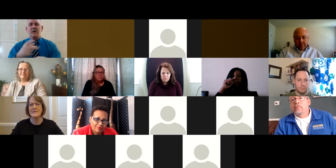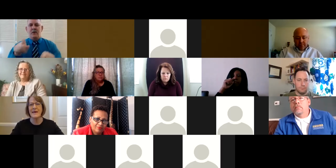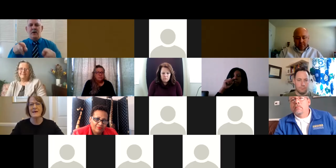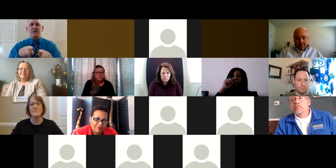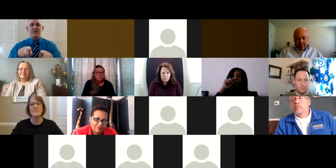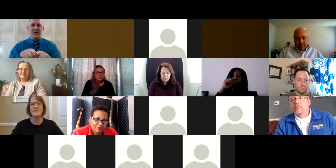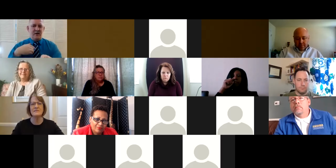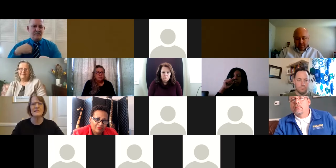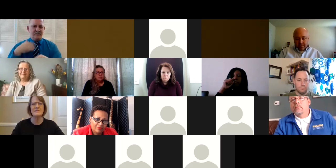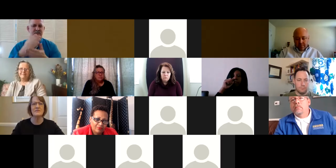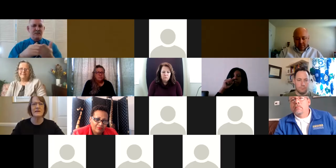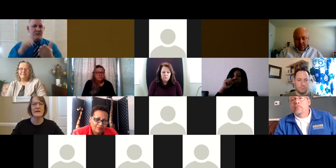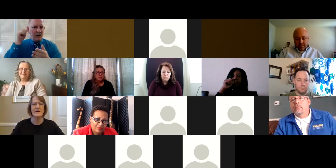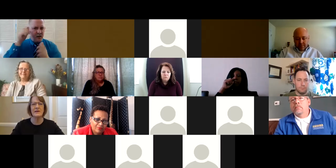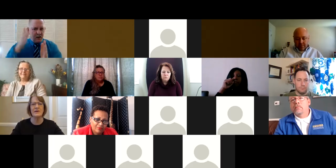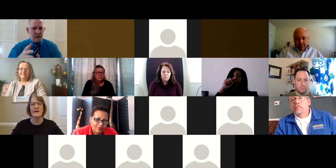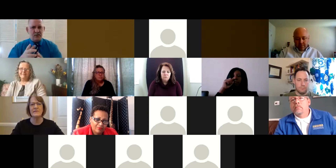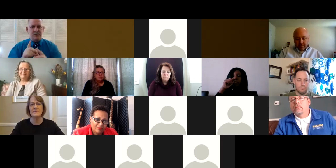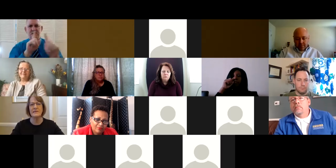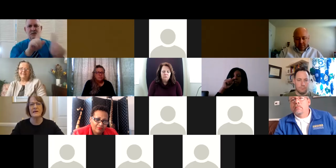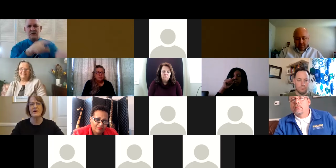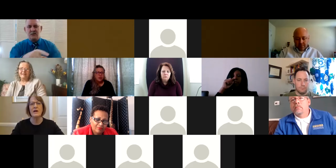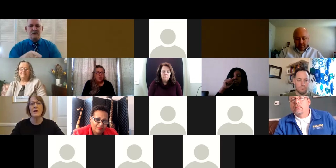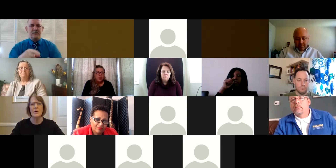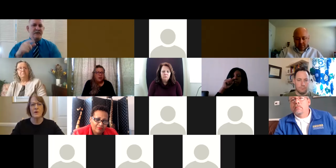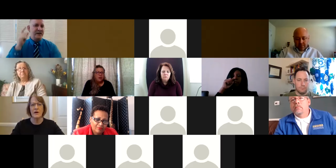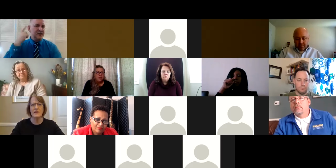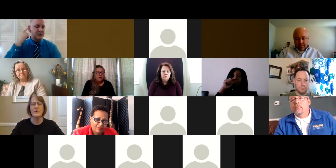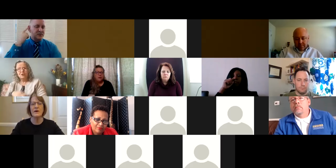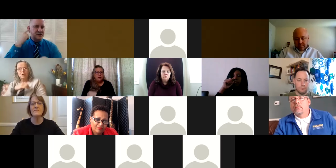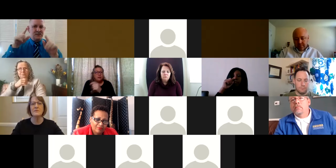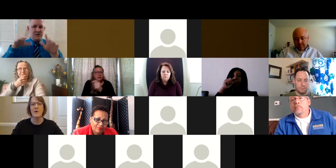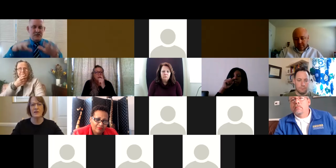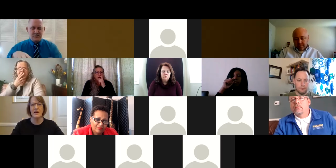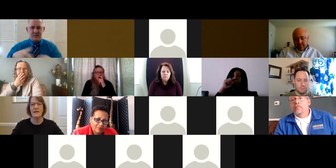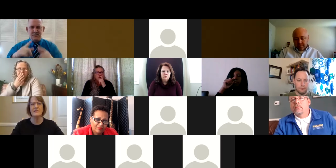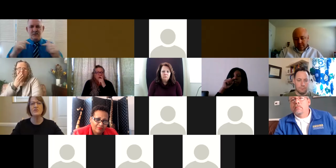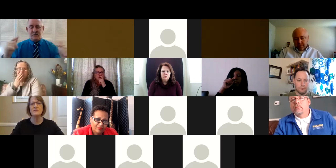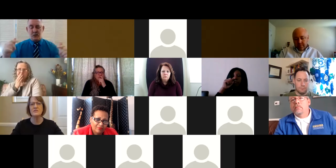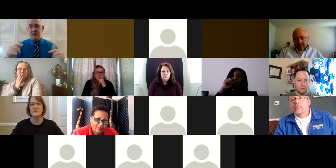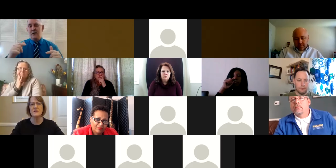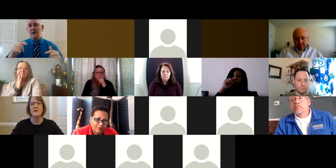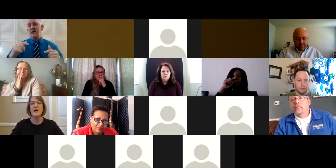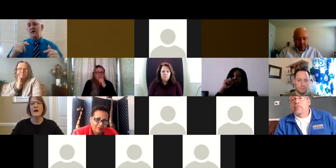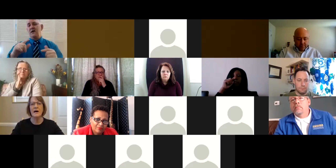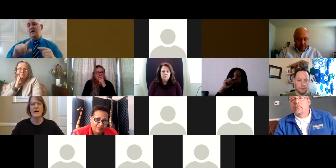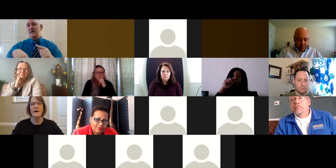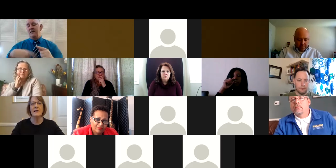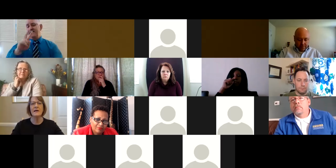eye exams, dental care, health care. We also have some audiologists